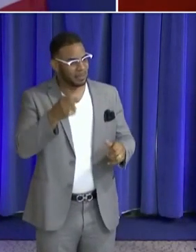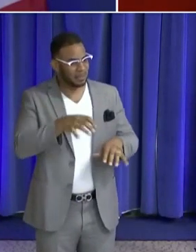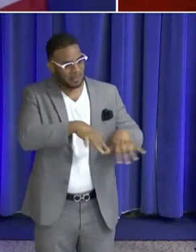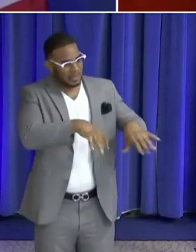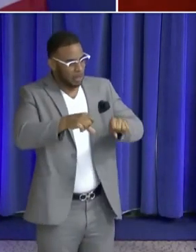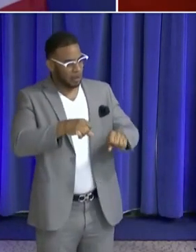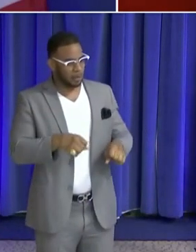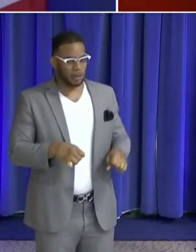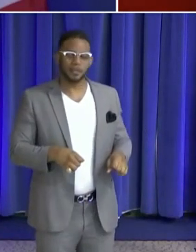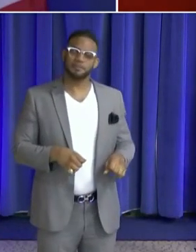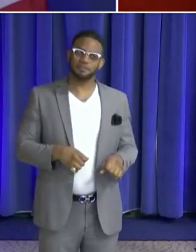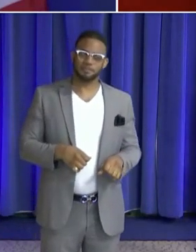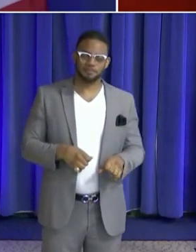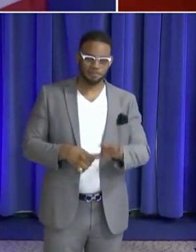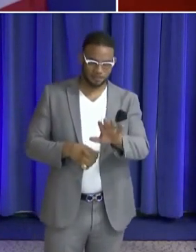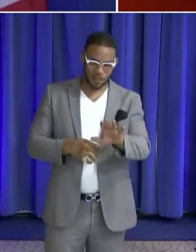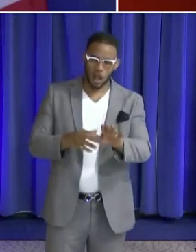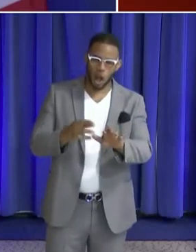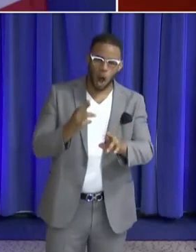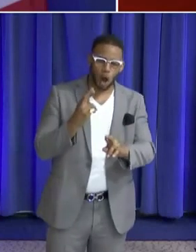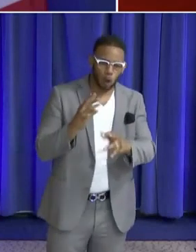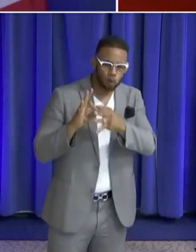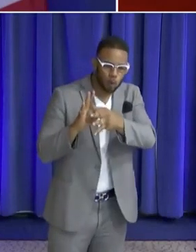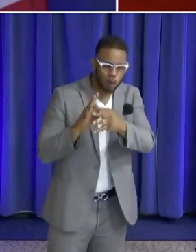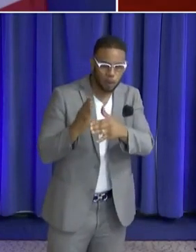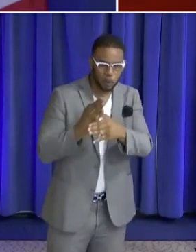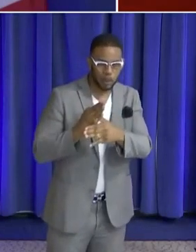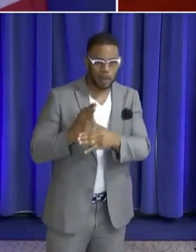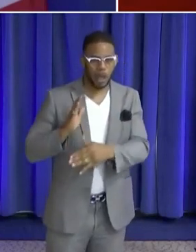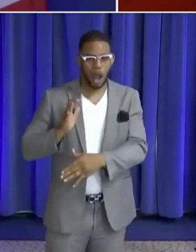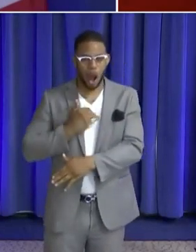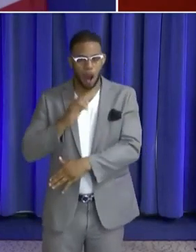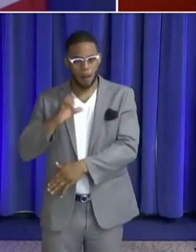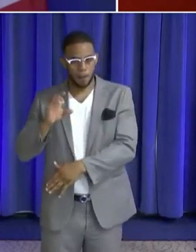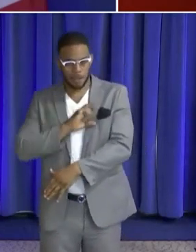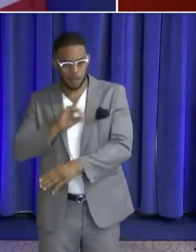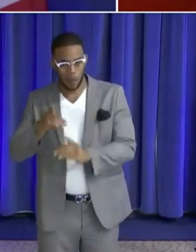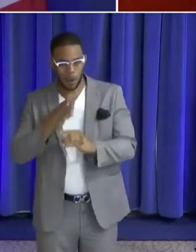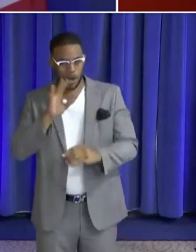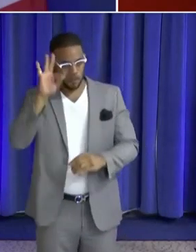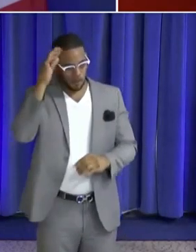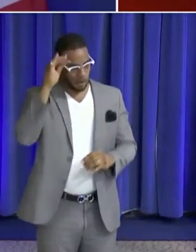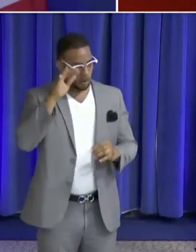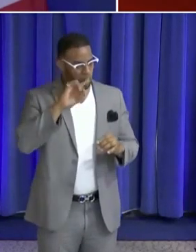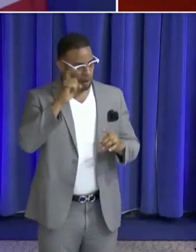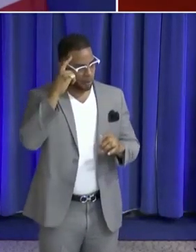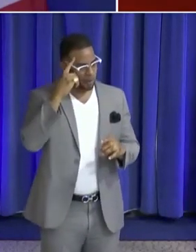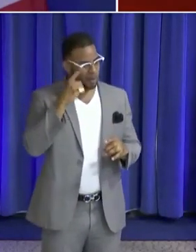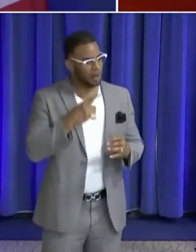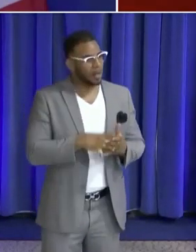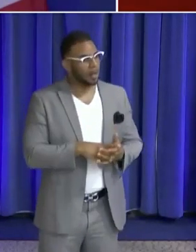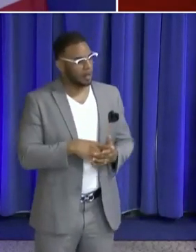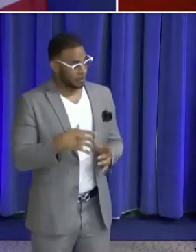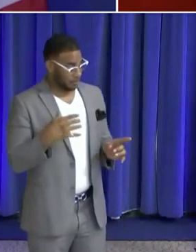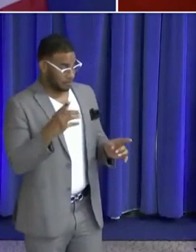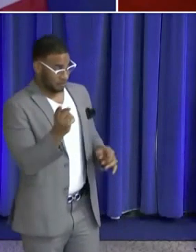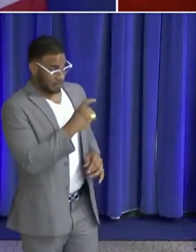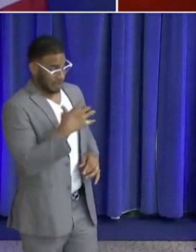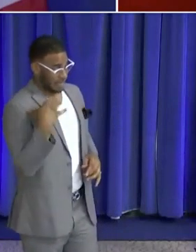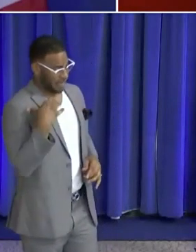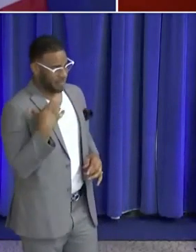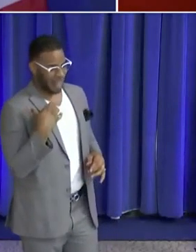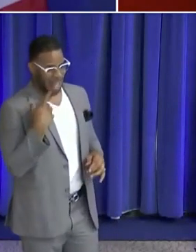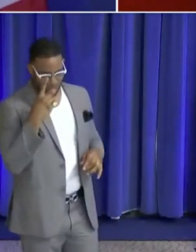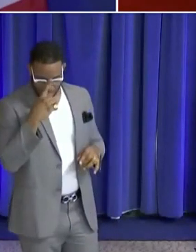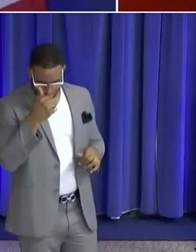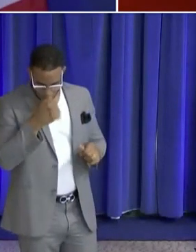very close coordination between MPD and the federal government. Chief, what does your crystal ball tell you? I can't recall how long Occupy